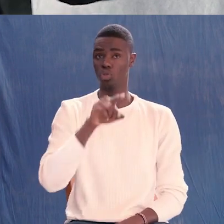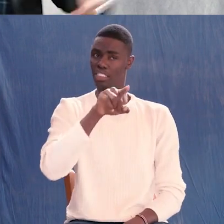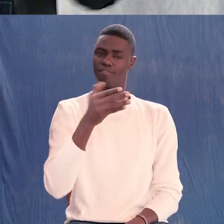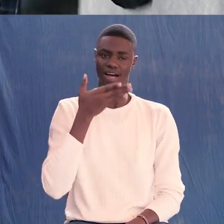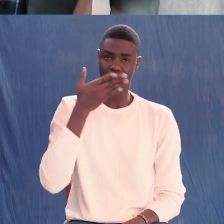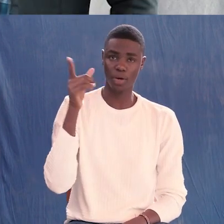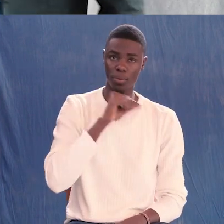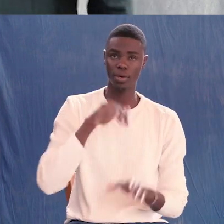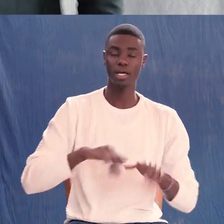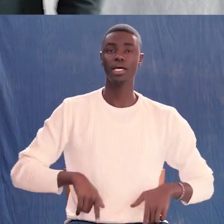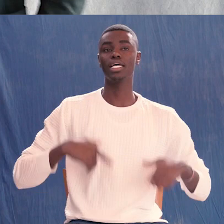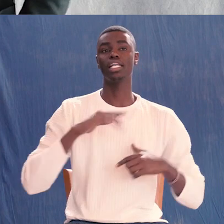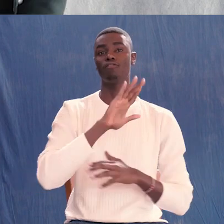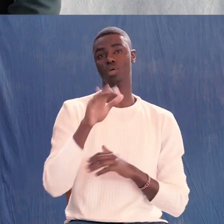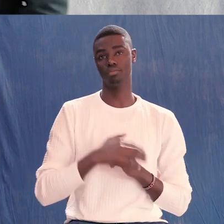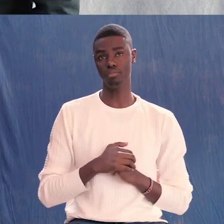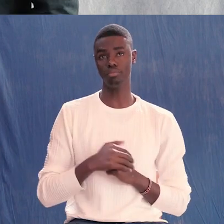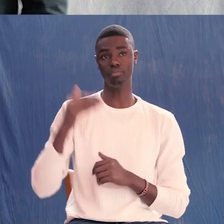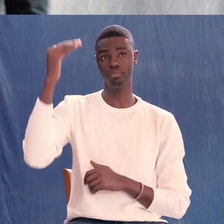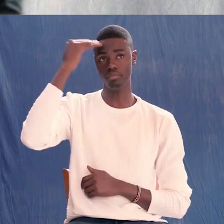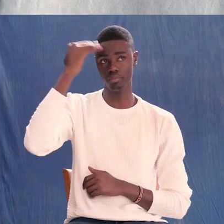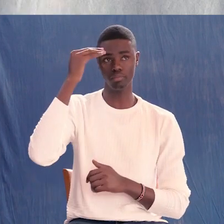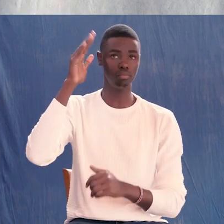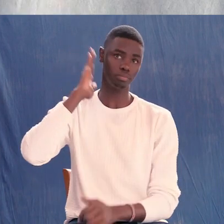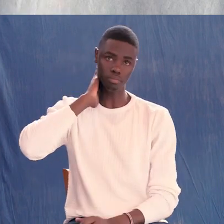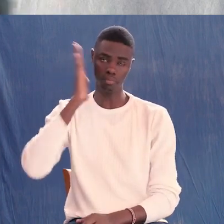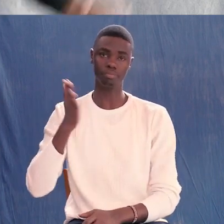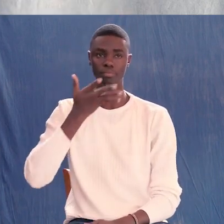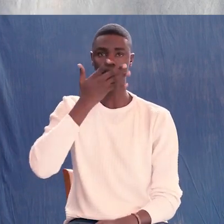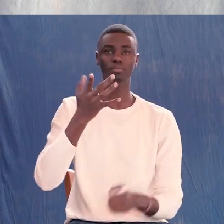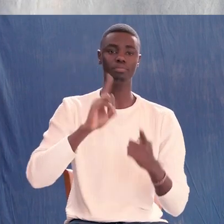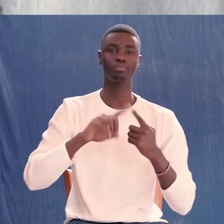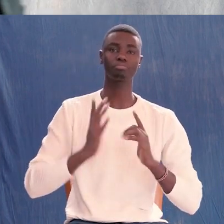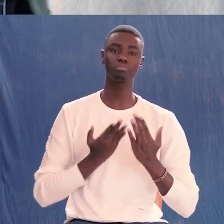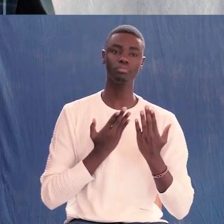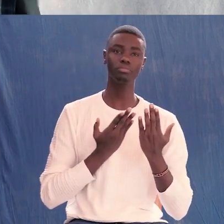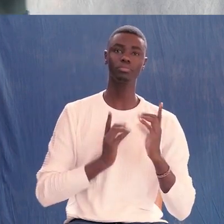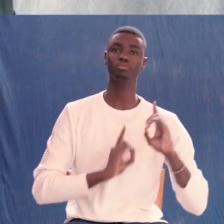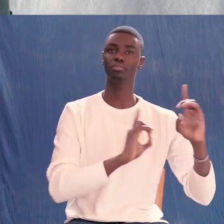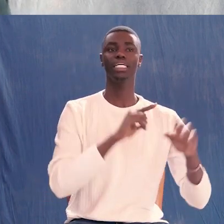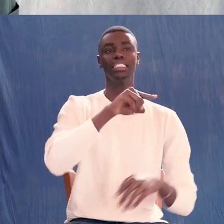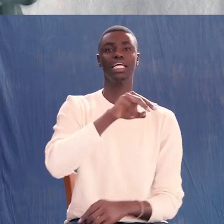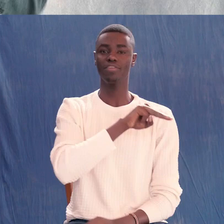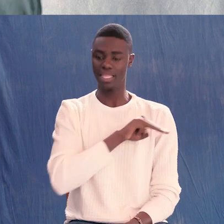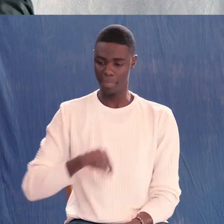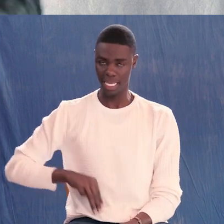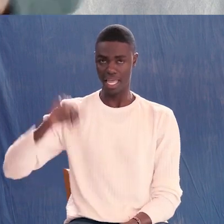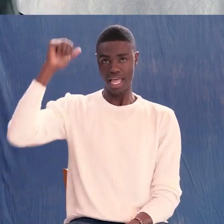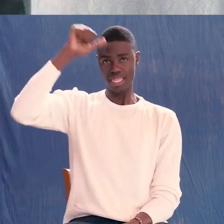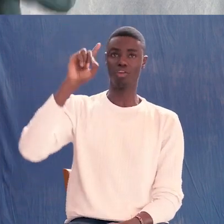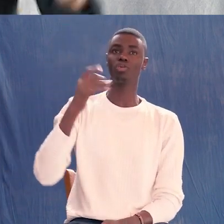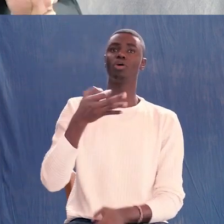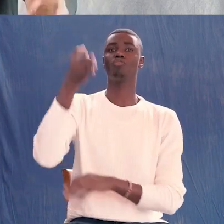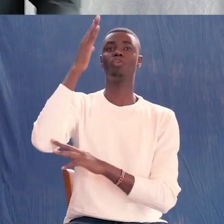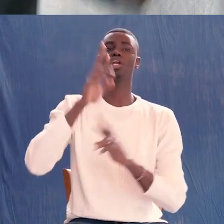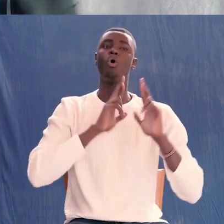answer in your life. And we know Peter responded on behalf of the disciples, said, You are the Messiah, the anointed one of God, the